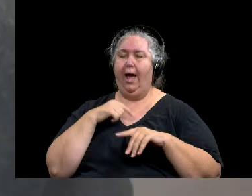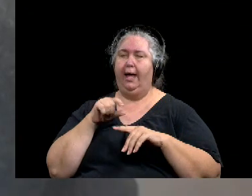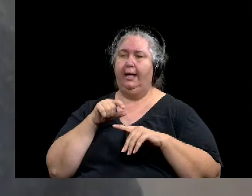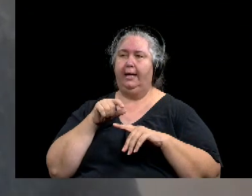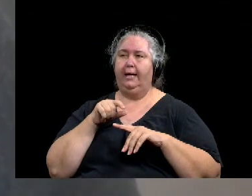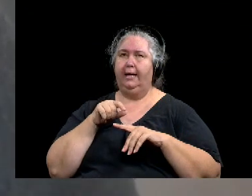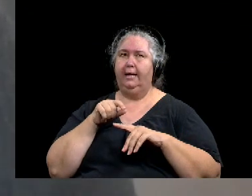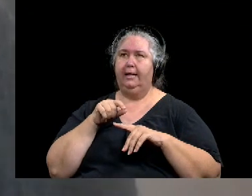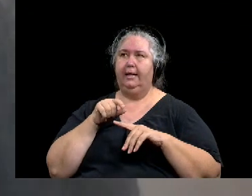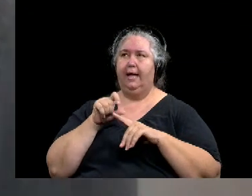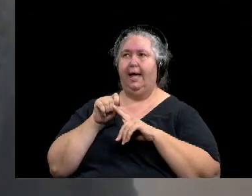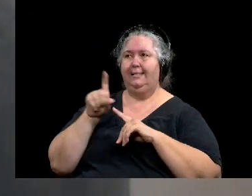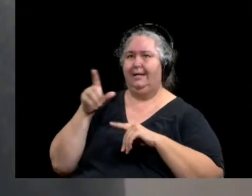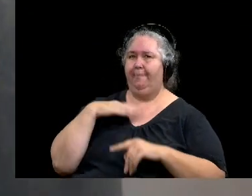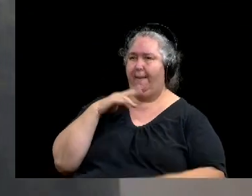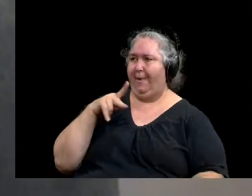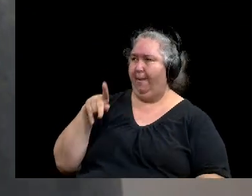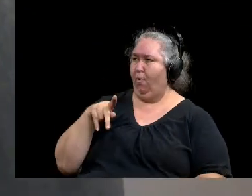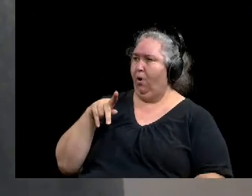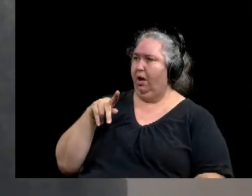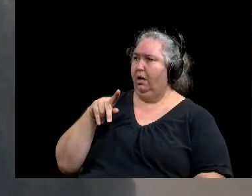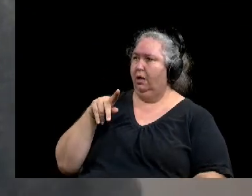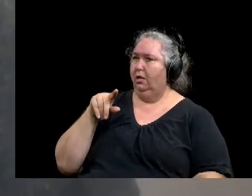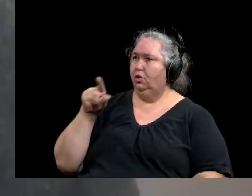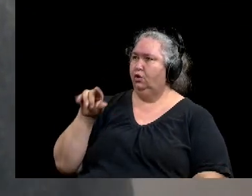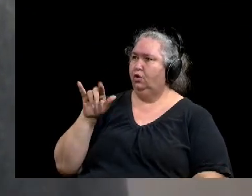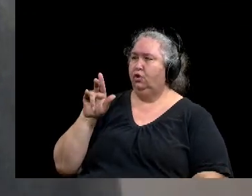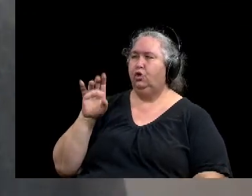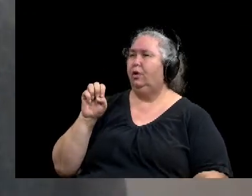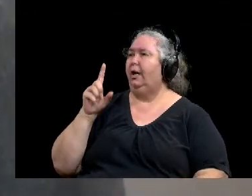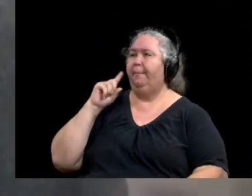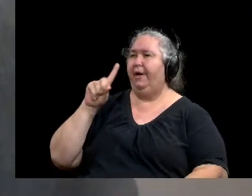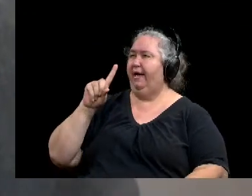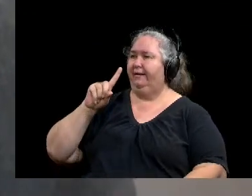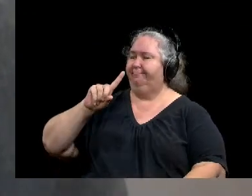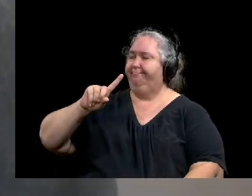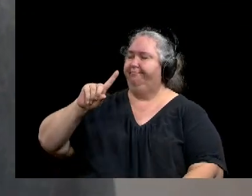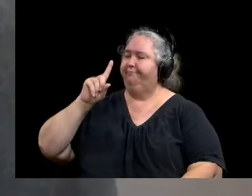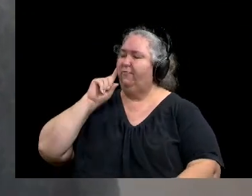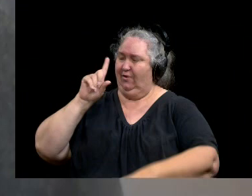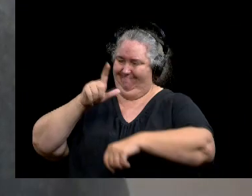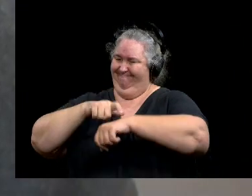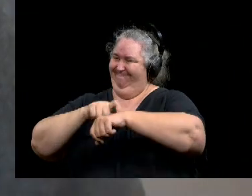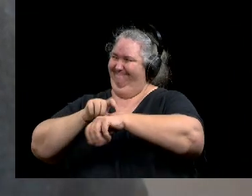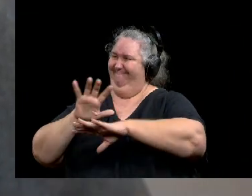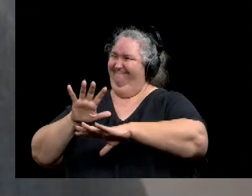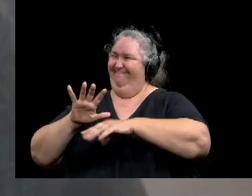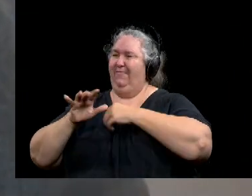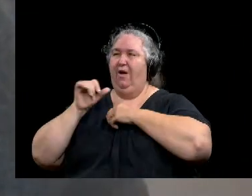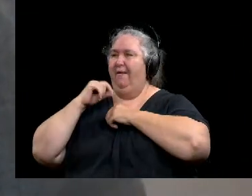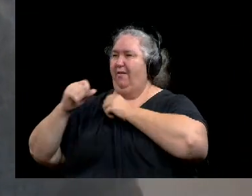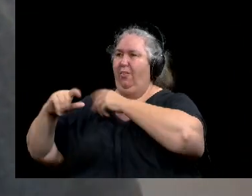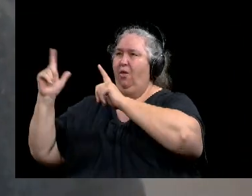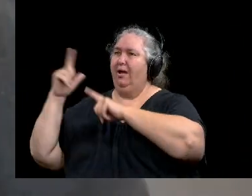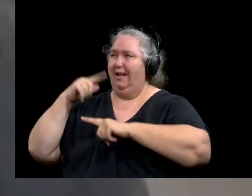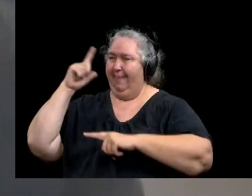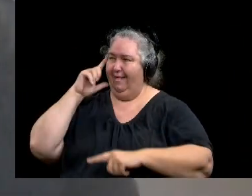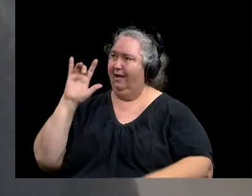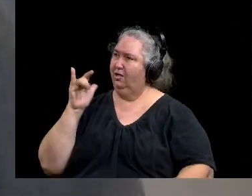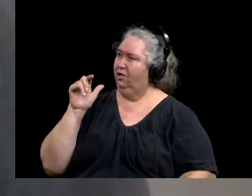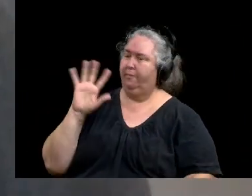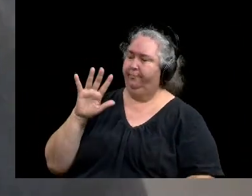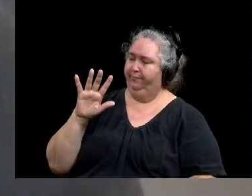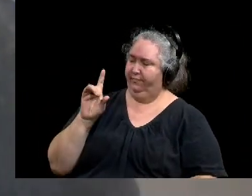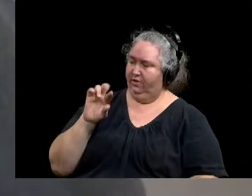my PowerPoint over to Julie, but for sake of time, we don't have to throw that up there because I think Jackson or Dr.